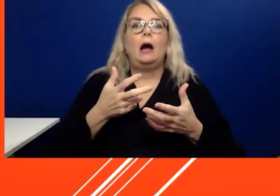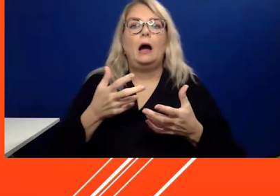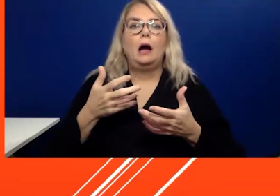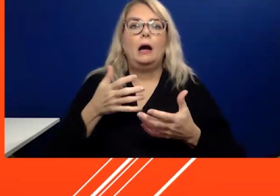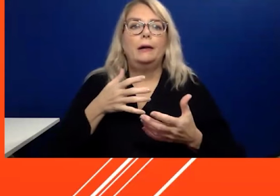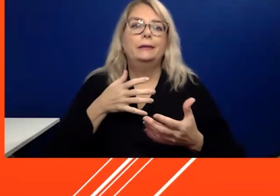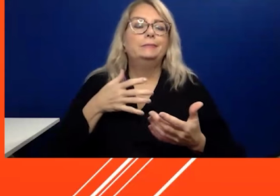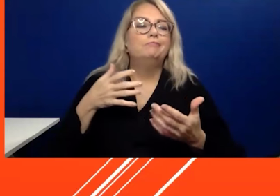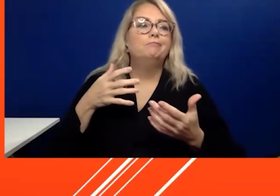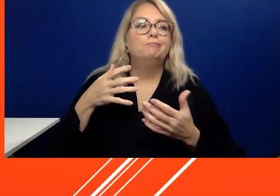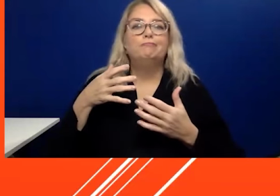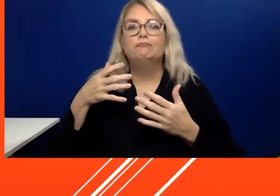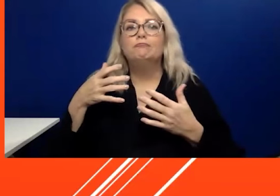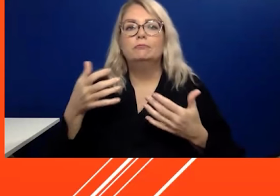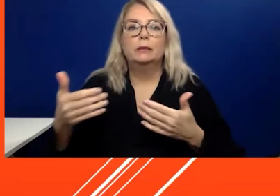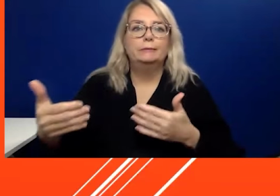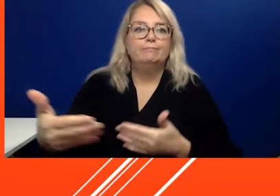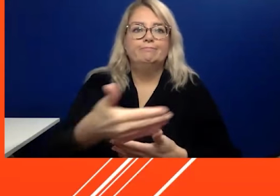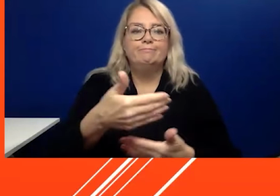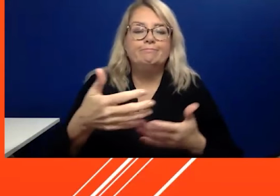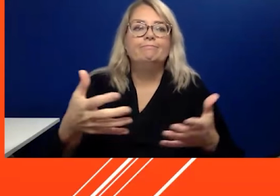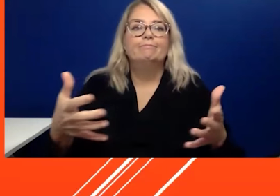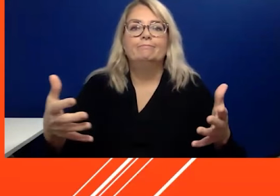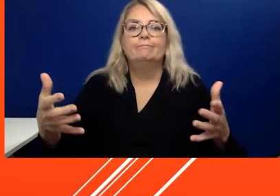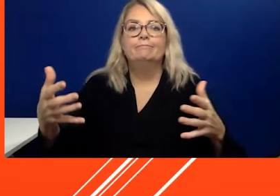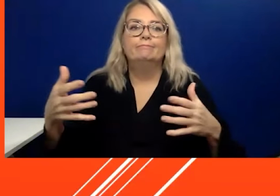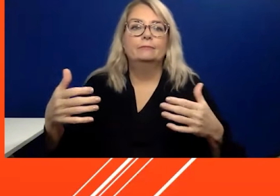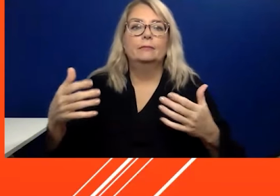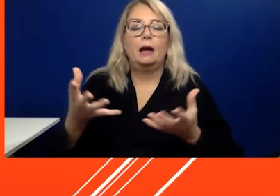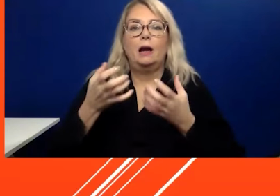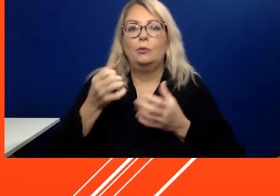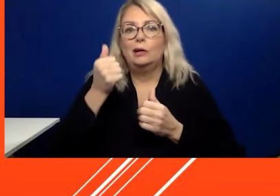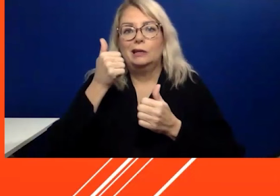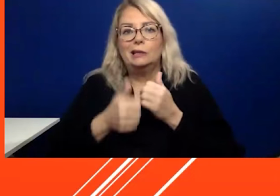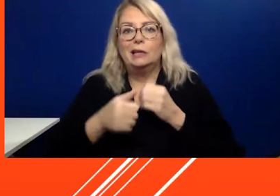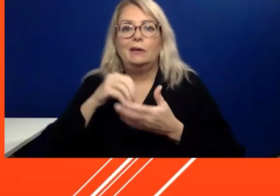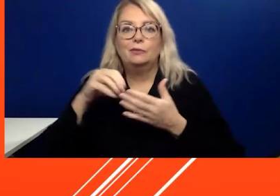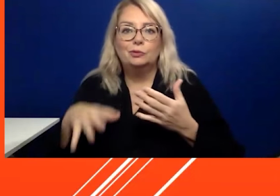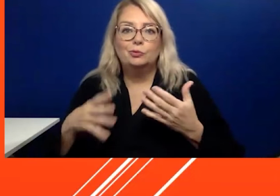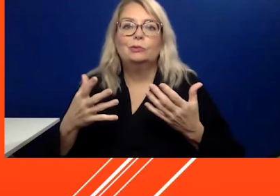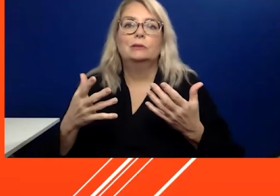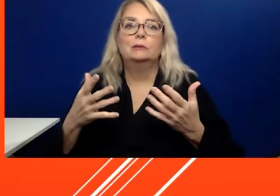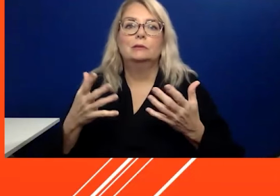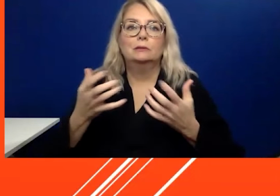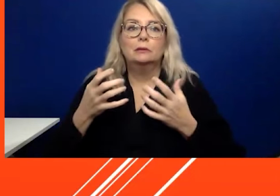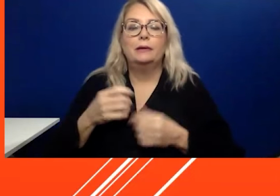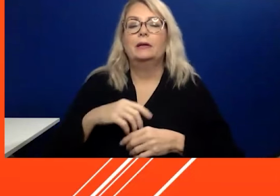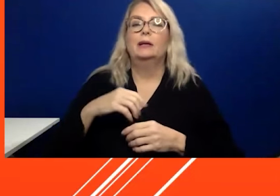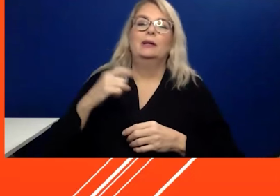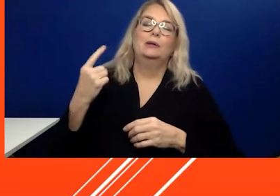They still left. Yeah, And I'd like to fix that. I know you can. All right, we gotta wrap it